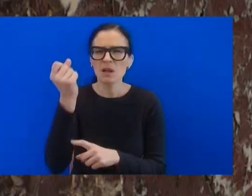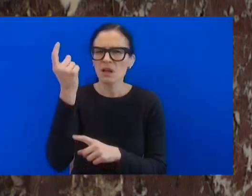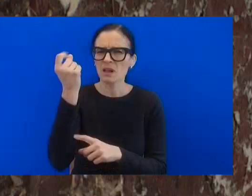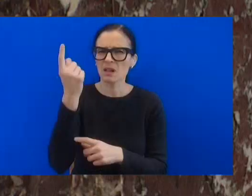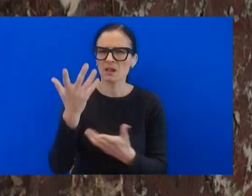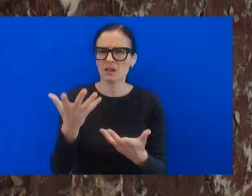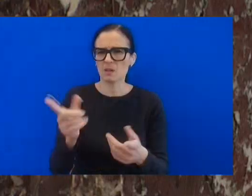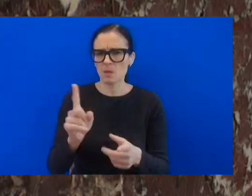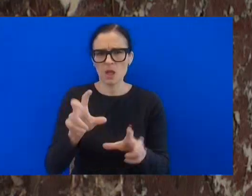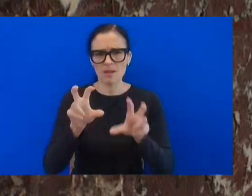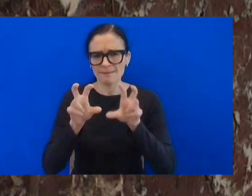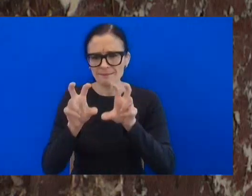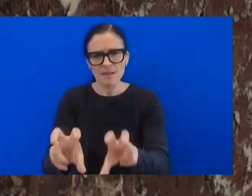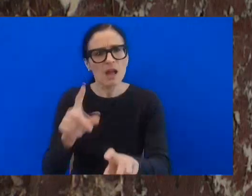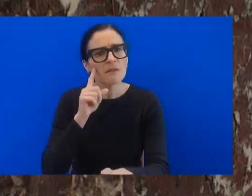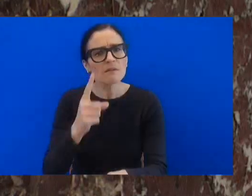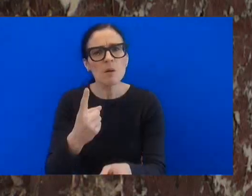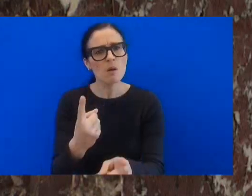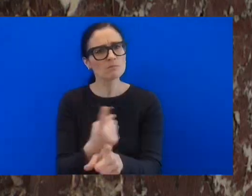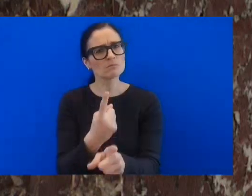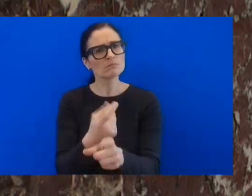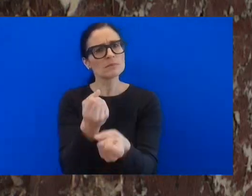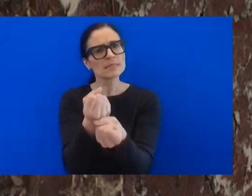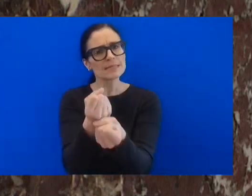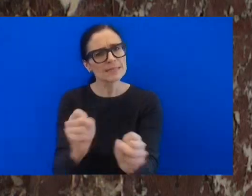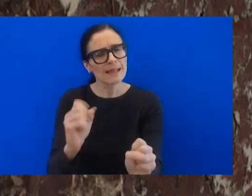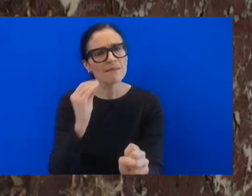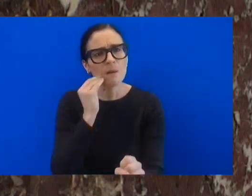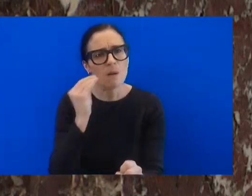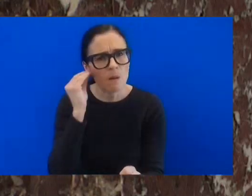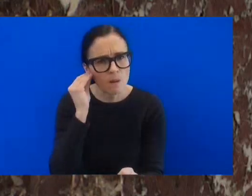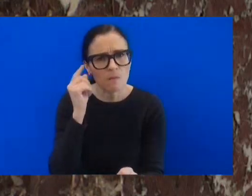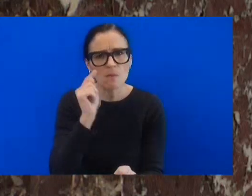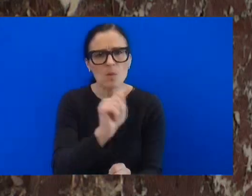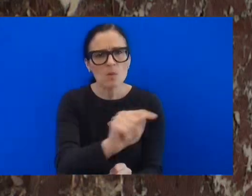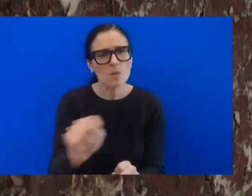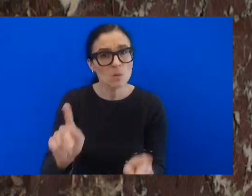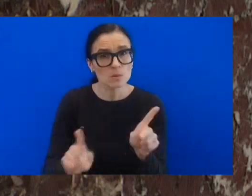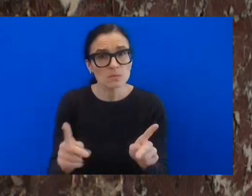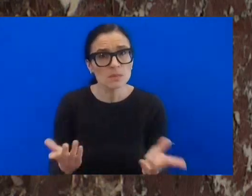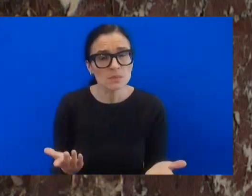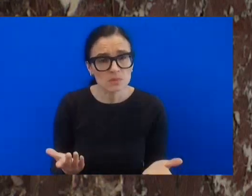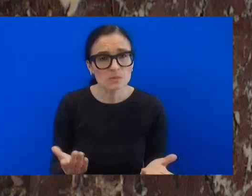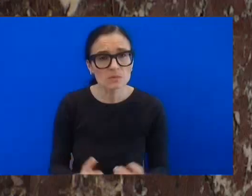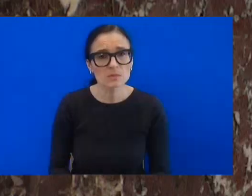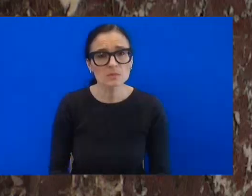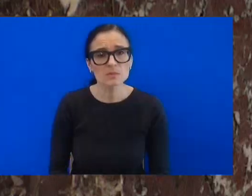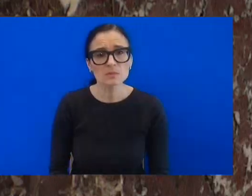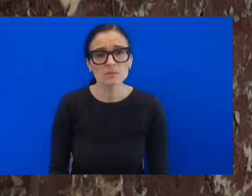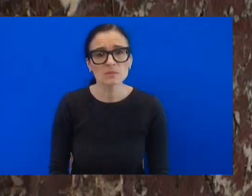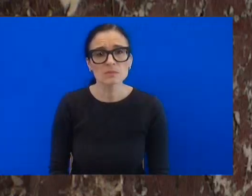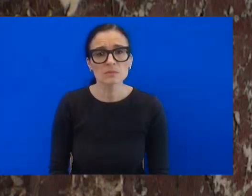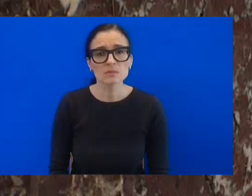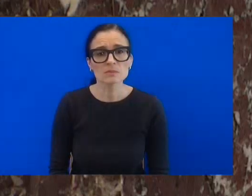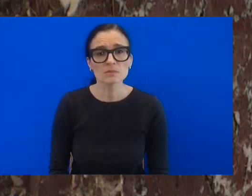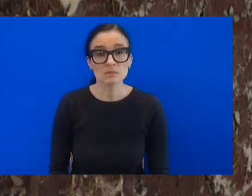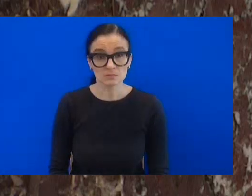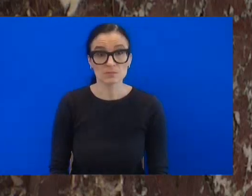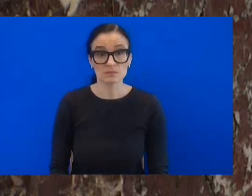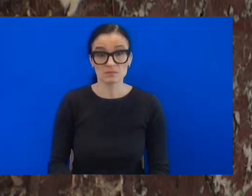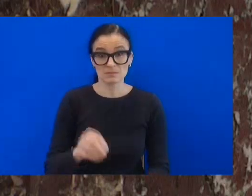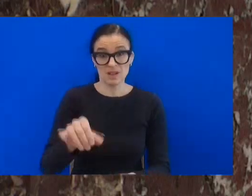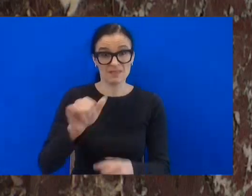And this is one of the wealthiest jurisdictions in the world. Honourable Speaker, through you to